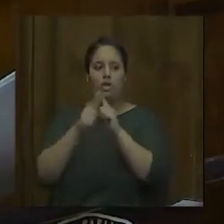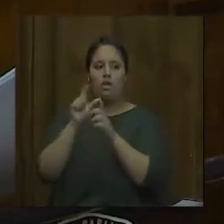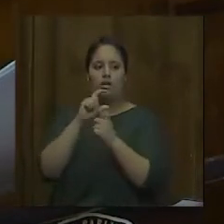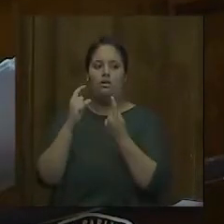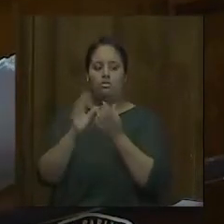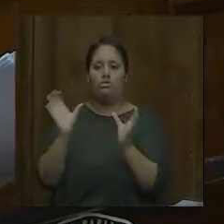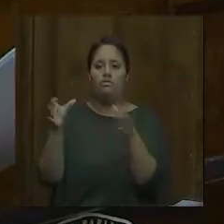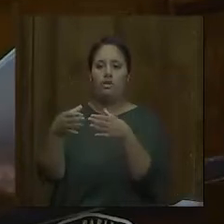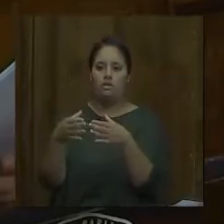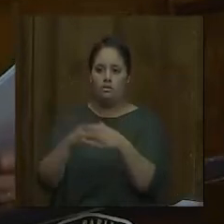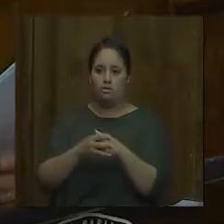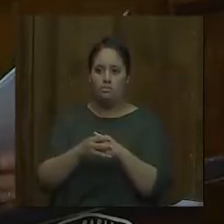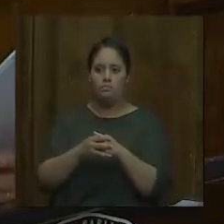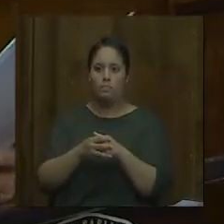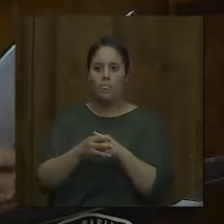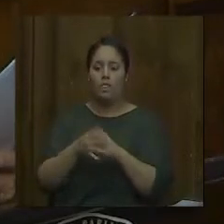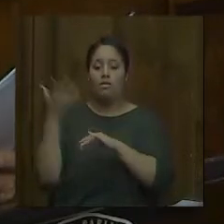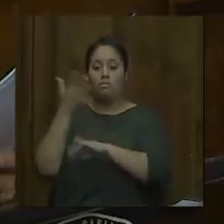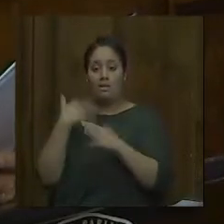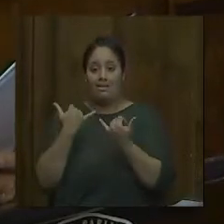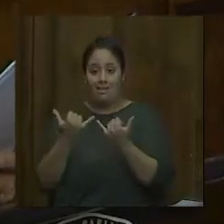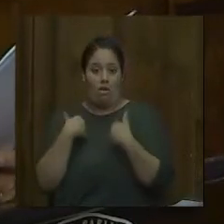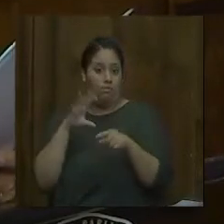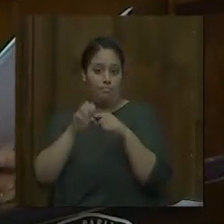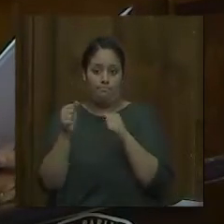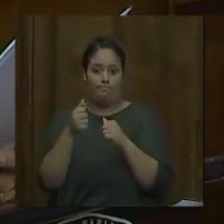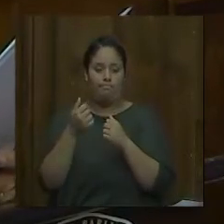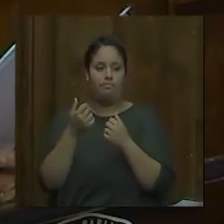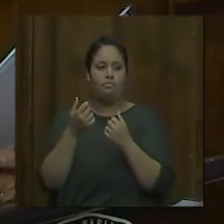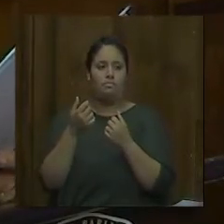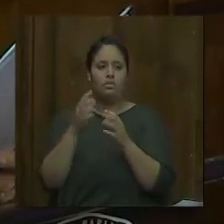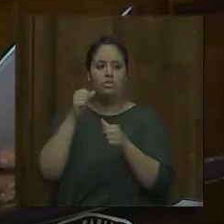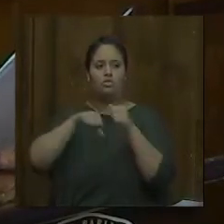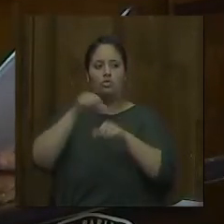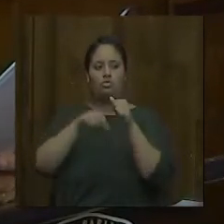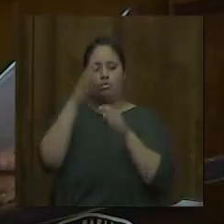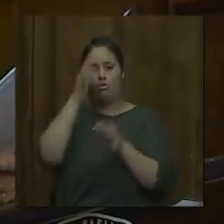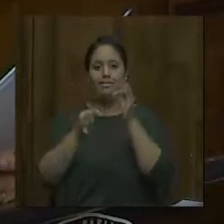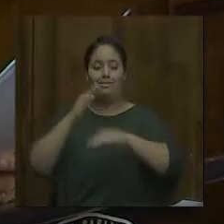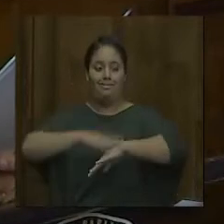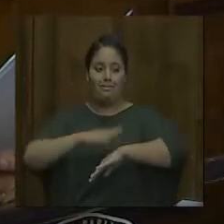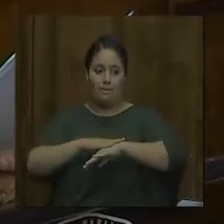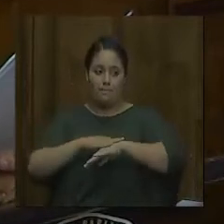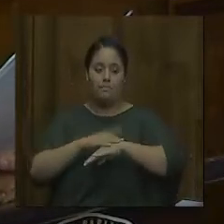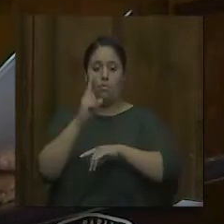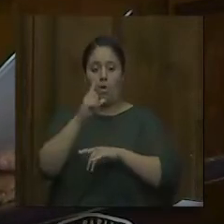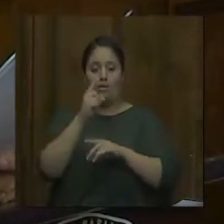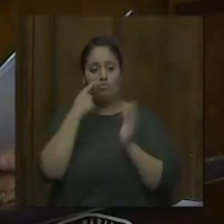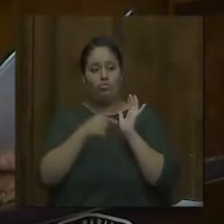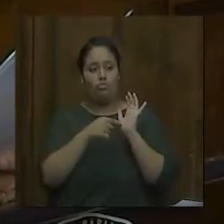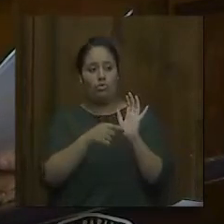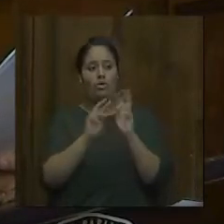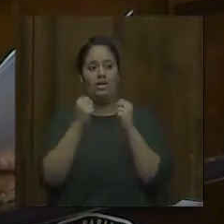affairs. Speaker, we find ourselves in an ever-changing socio-political climate, one characterized by a